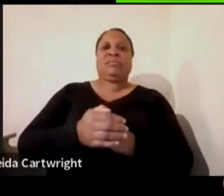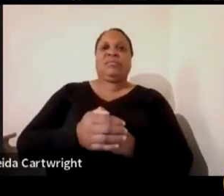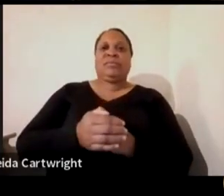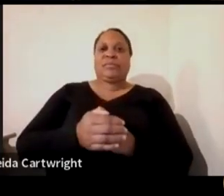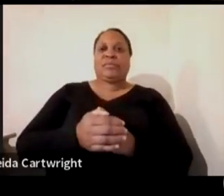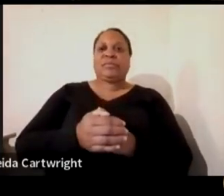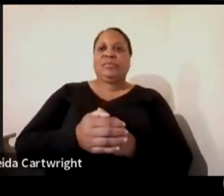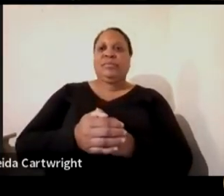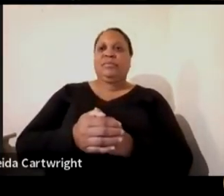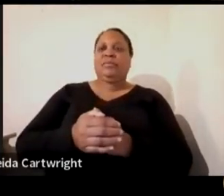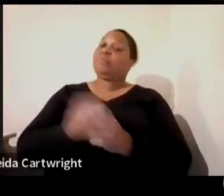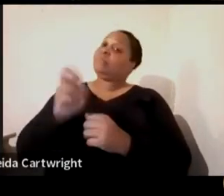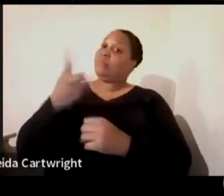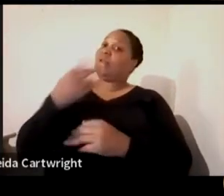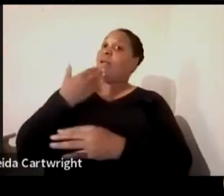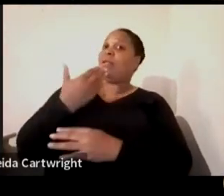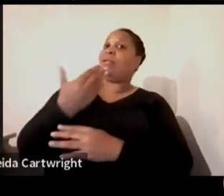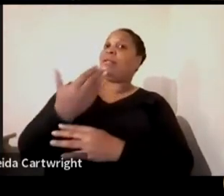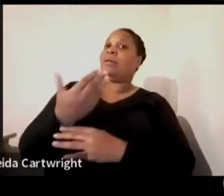Thank you.